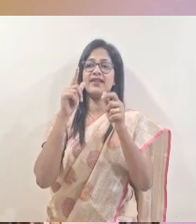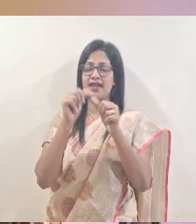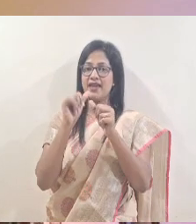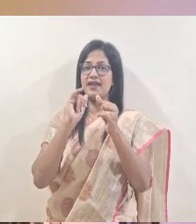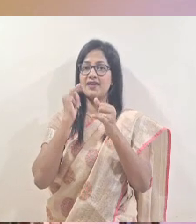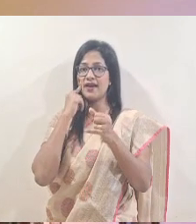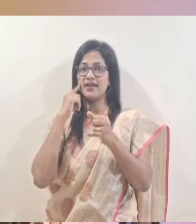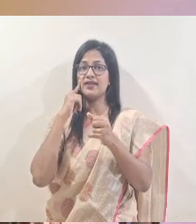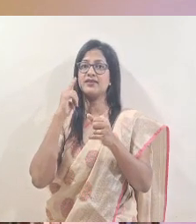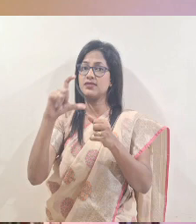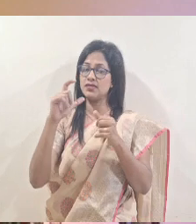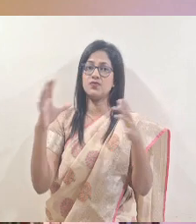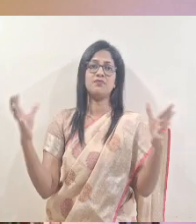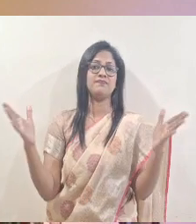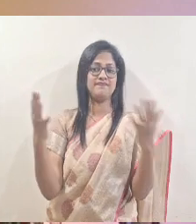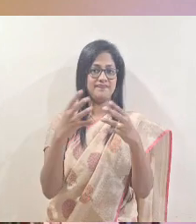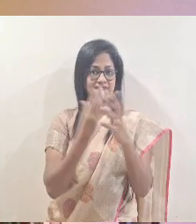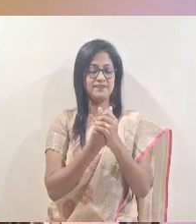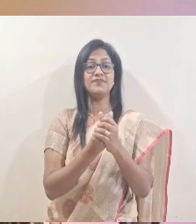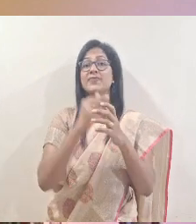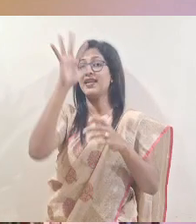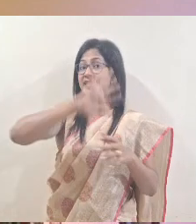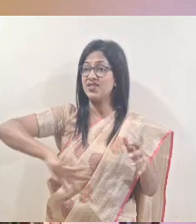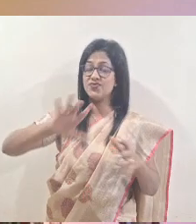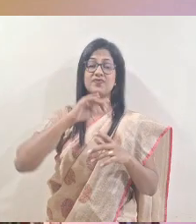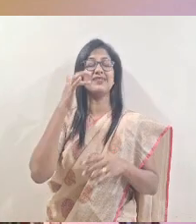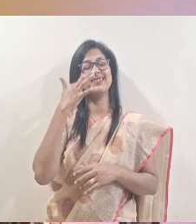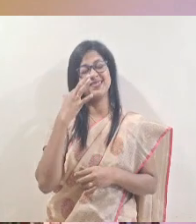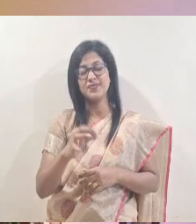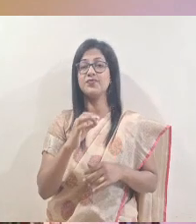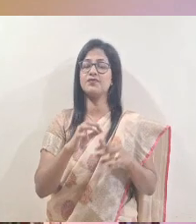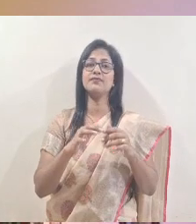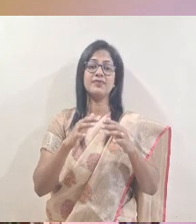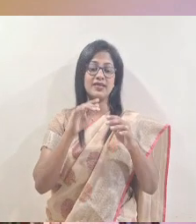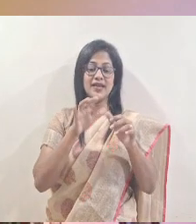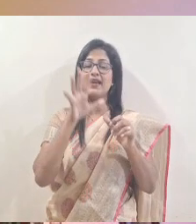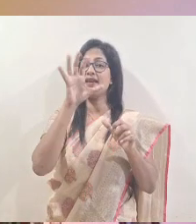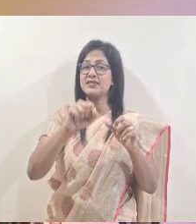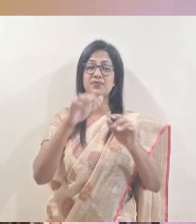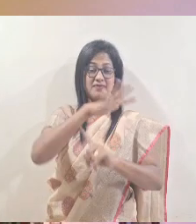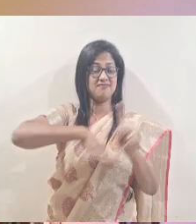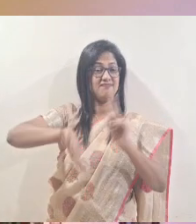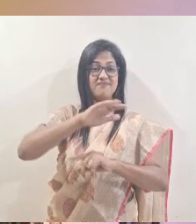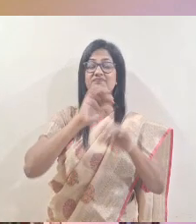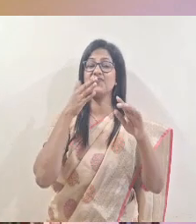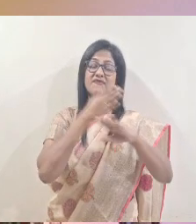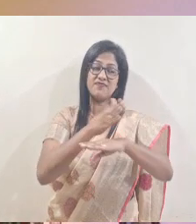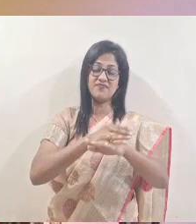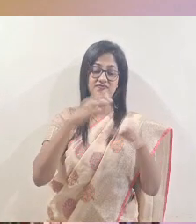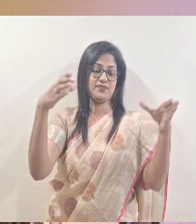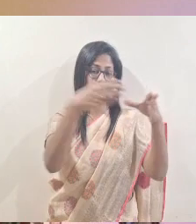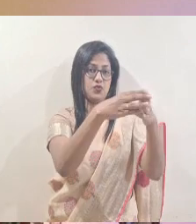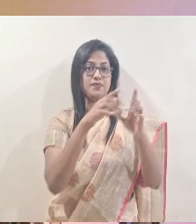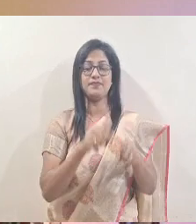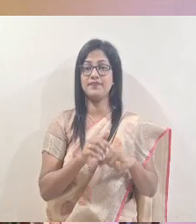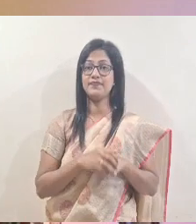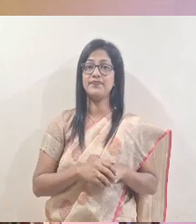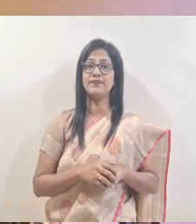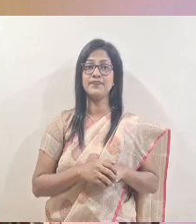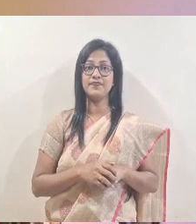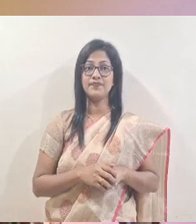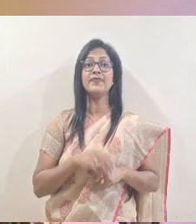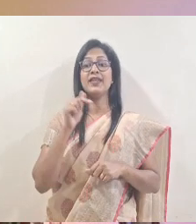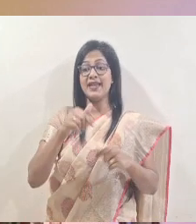closer. And nationwide, it is essential to ensure the environmental accessibility for the vulnerable group.